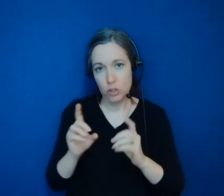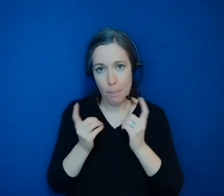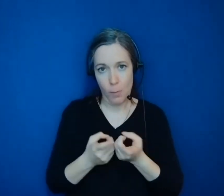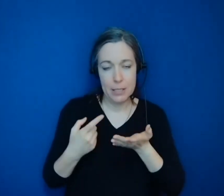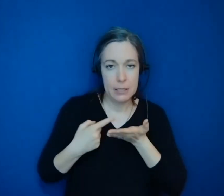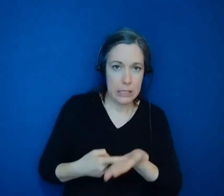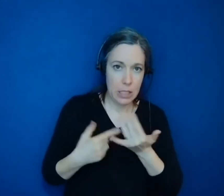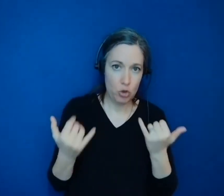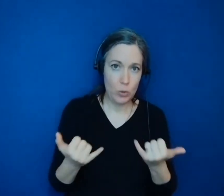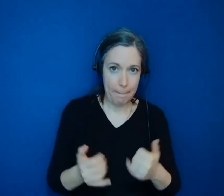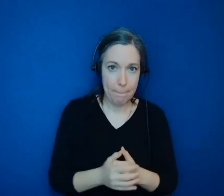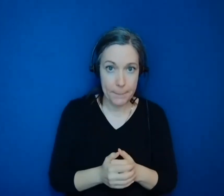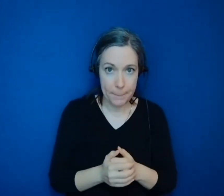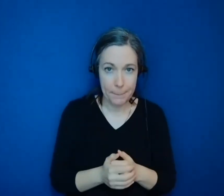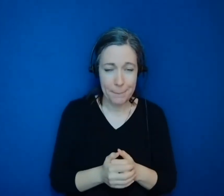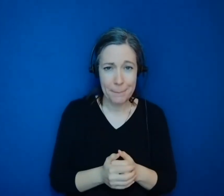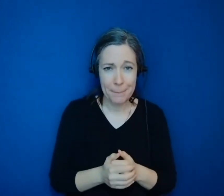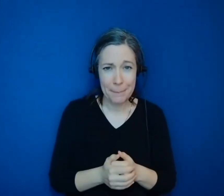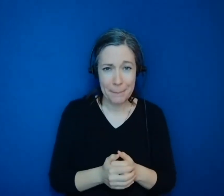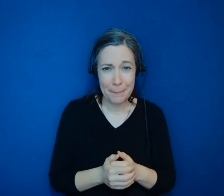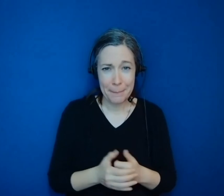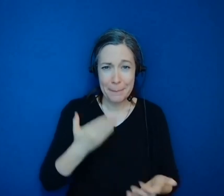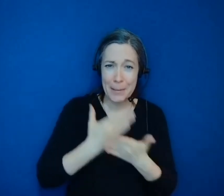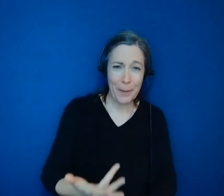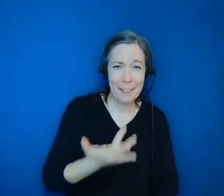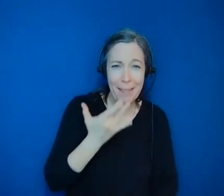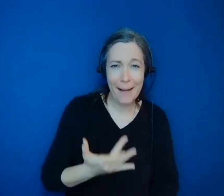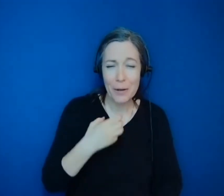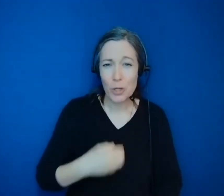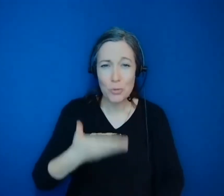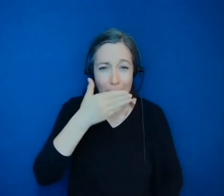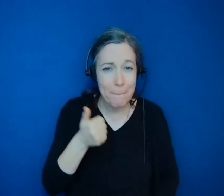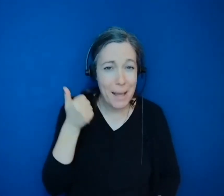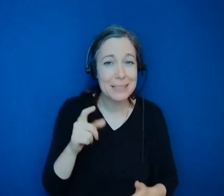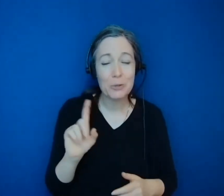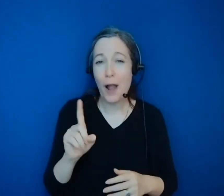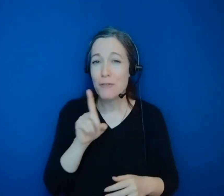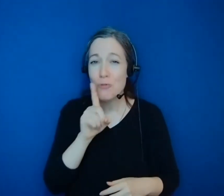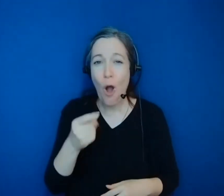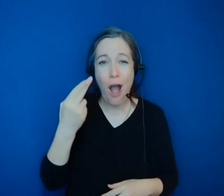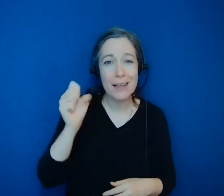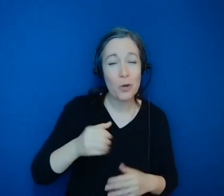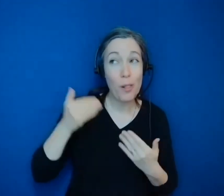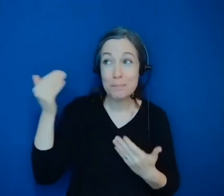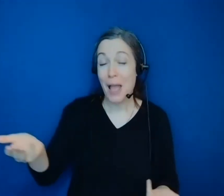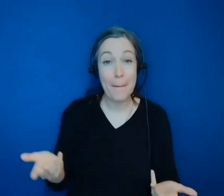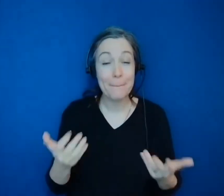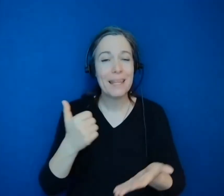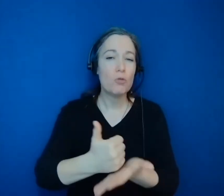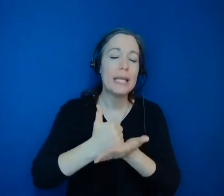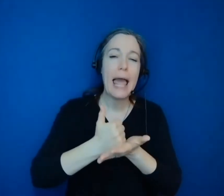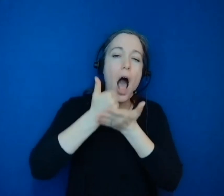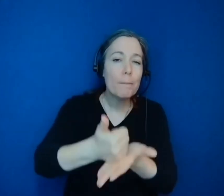in the presentation. I wish you all the best wherever you are in high school or beyond, and if we can help in any way